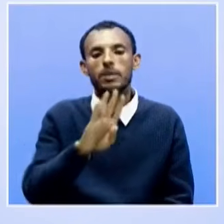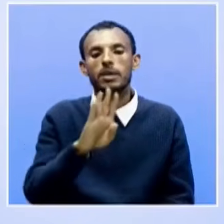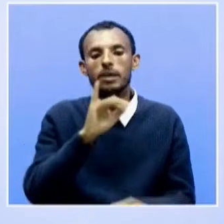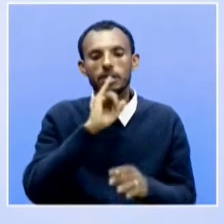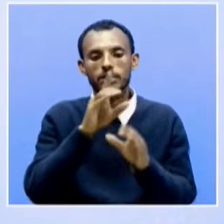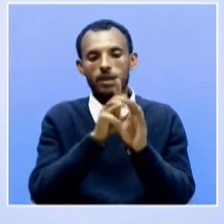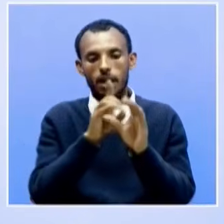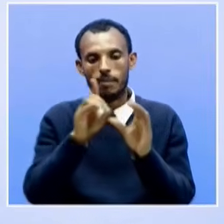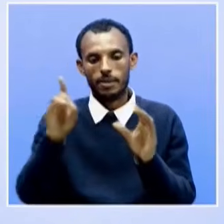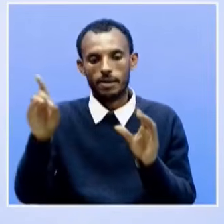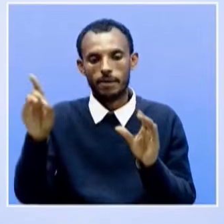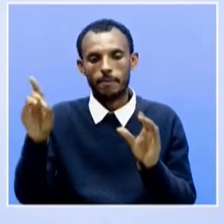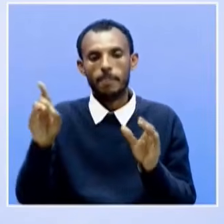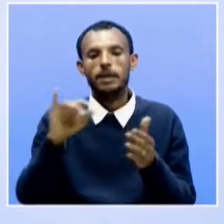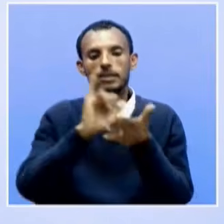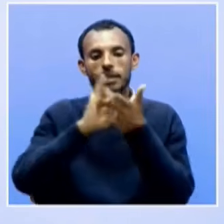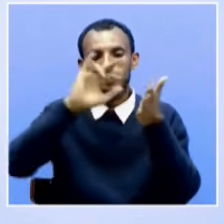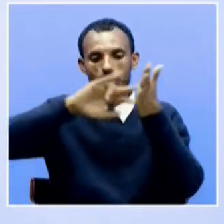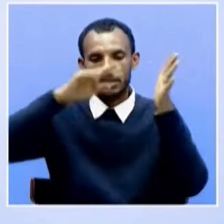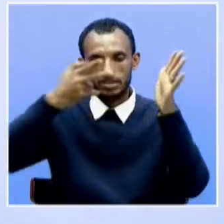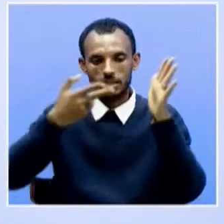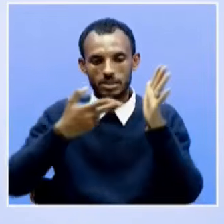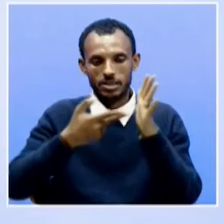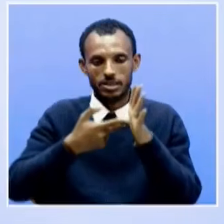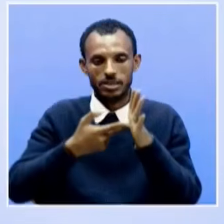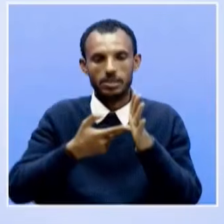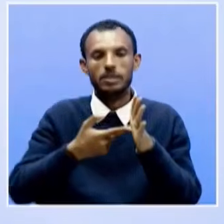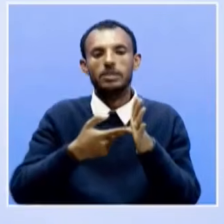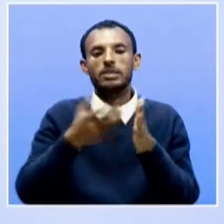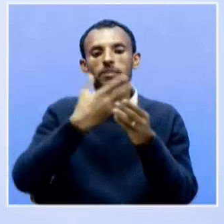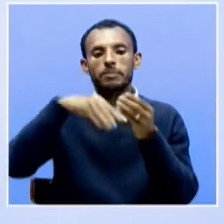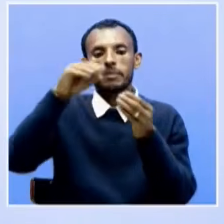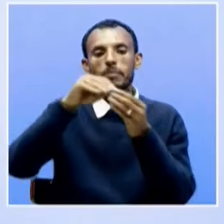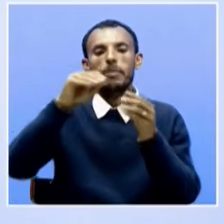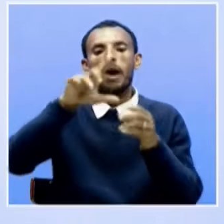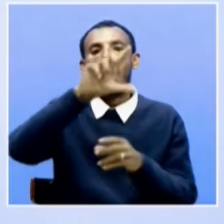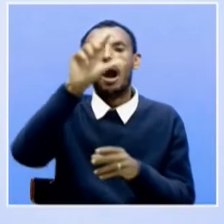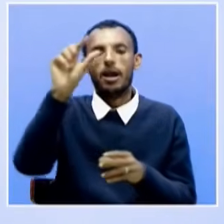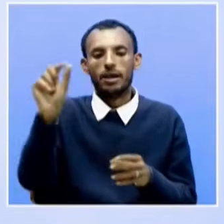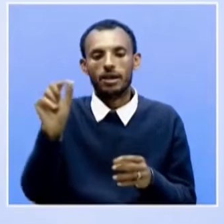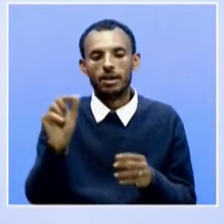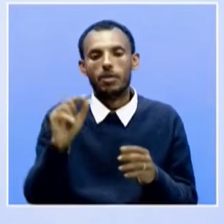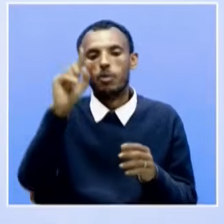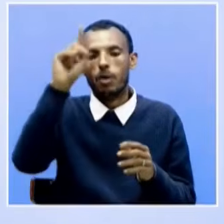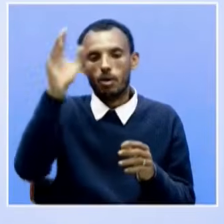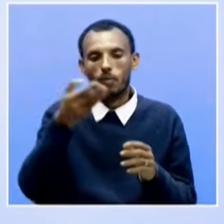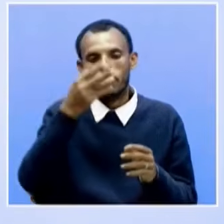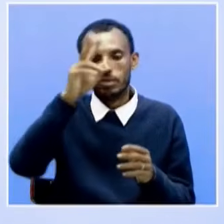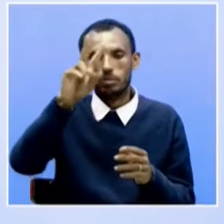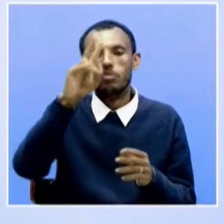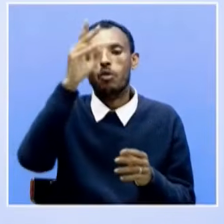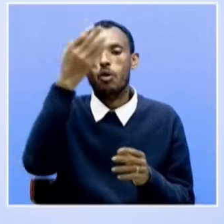diameter, that means the subtended arc is half of